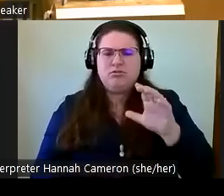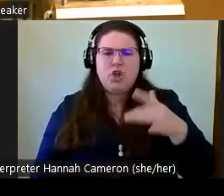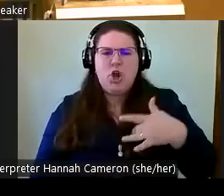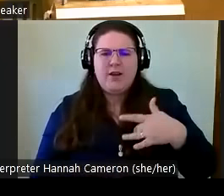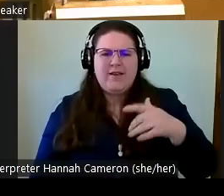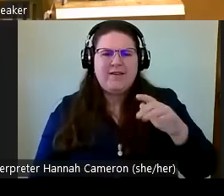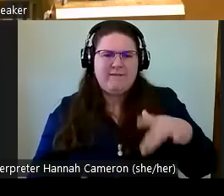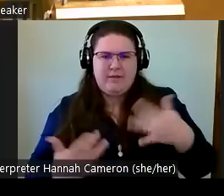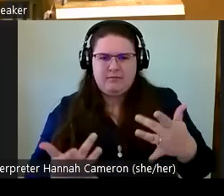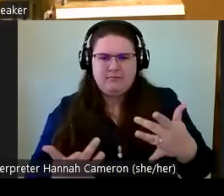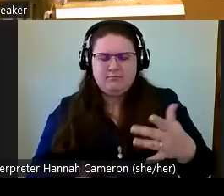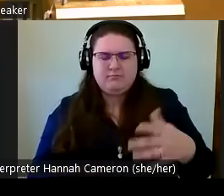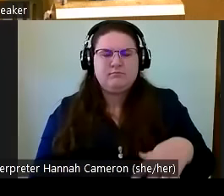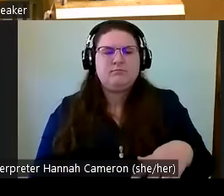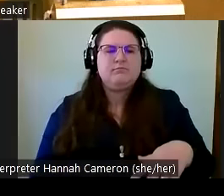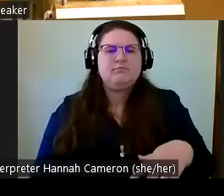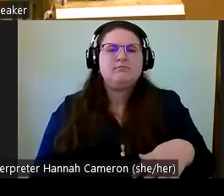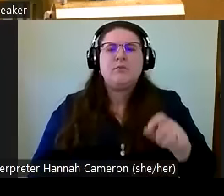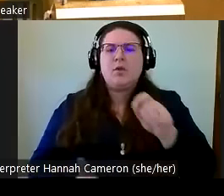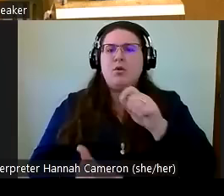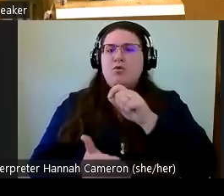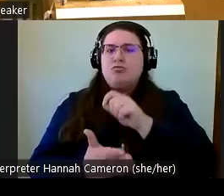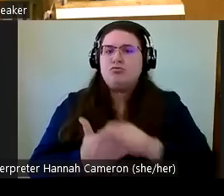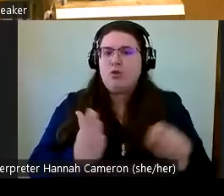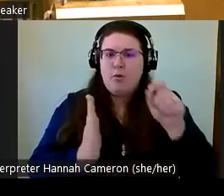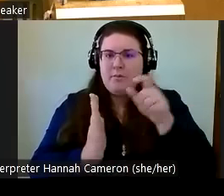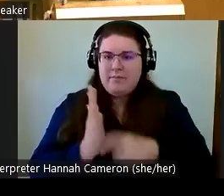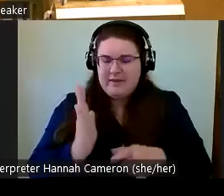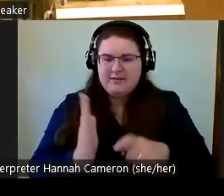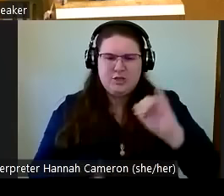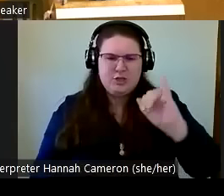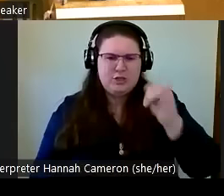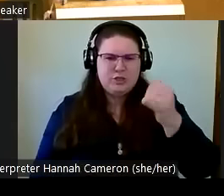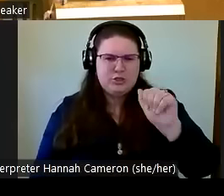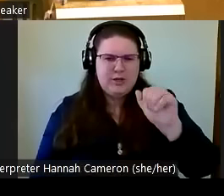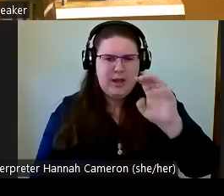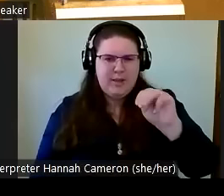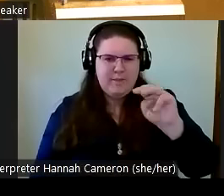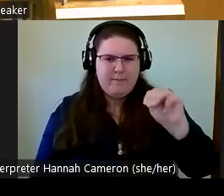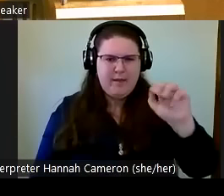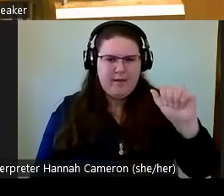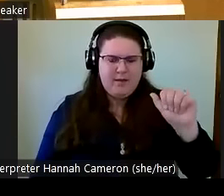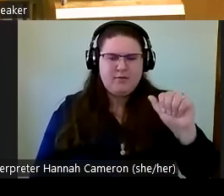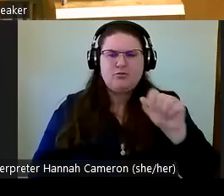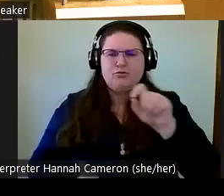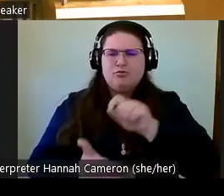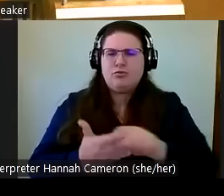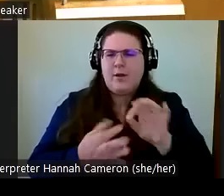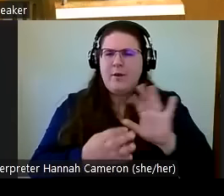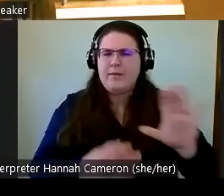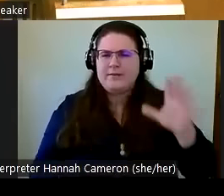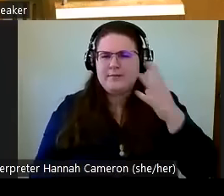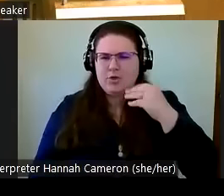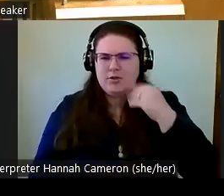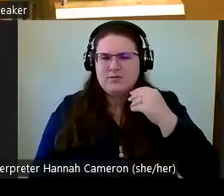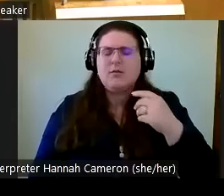piece in JAMA, writing about that. And I want to contrast a little bit his experience and